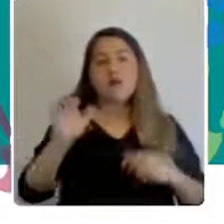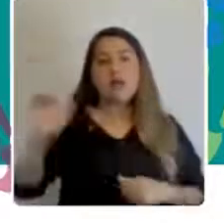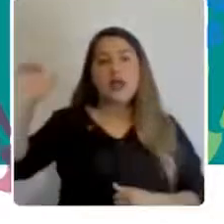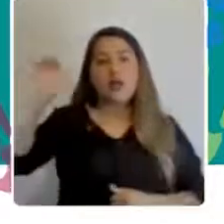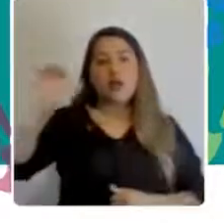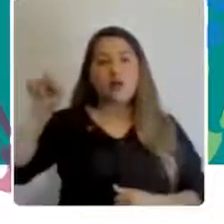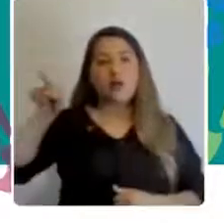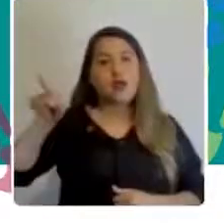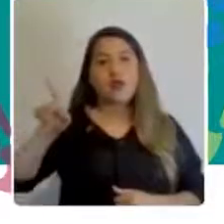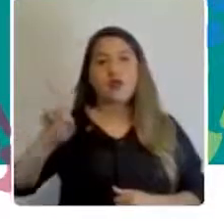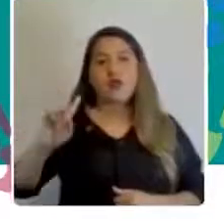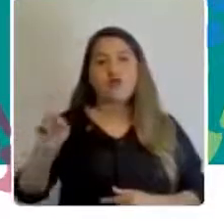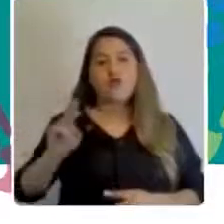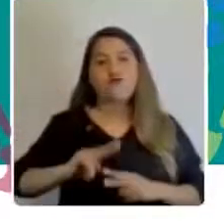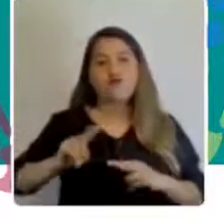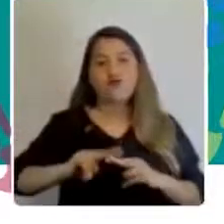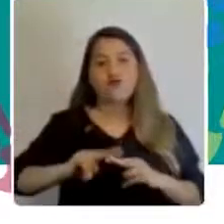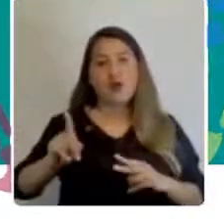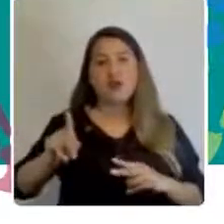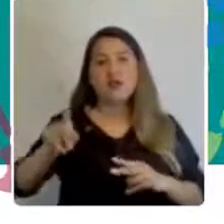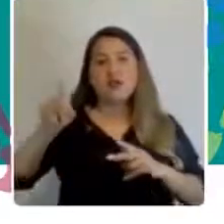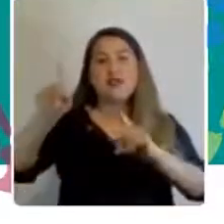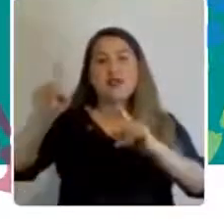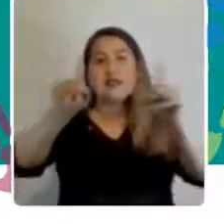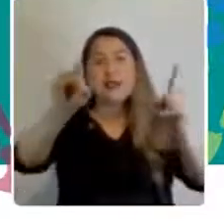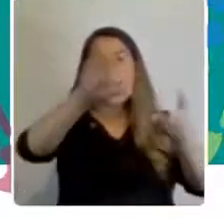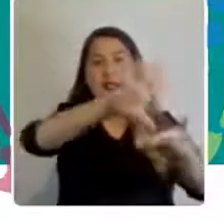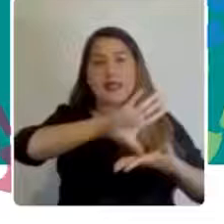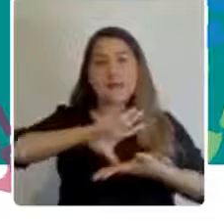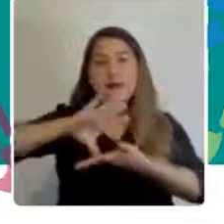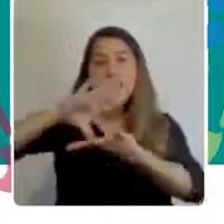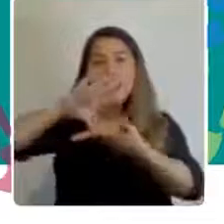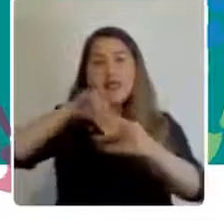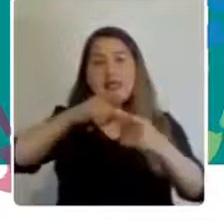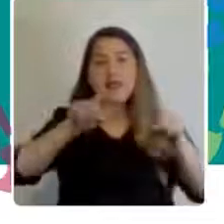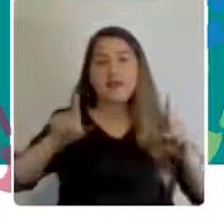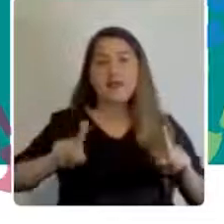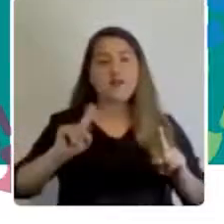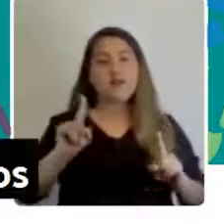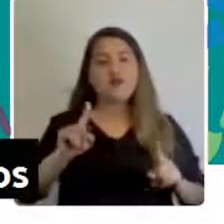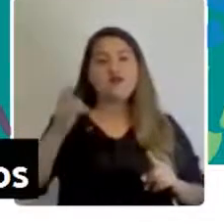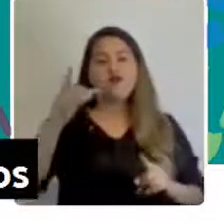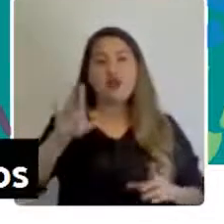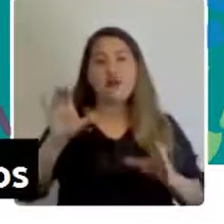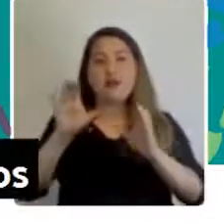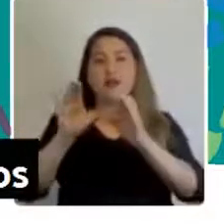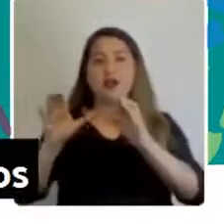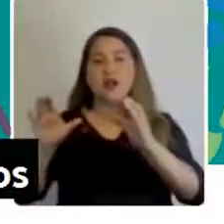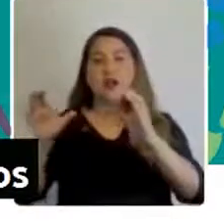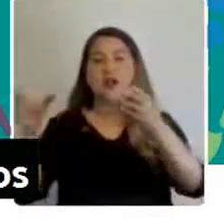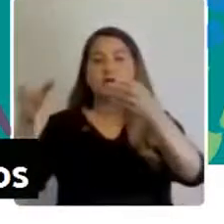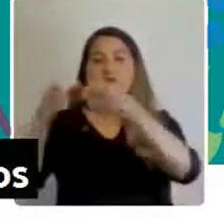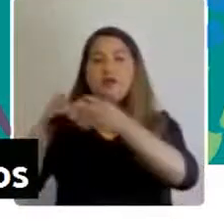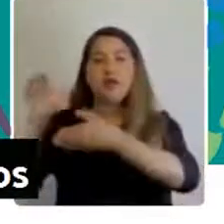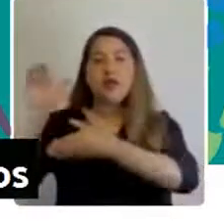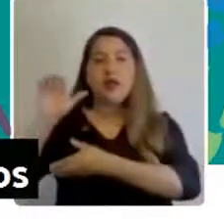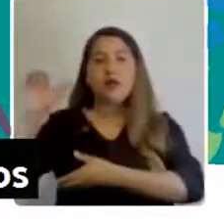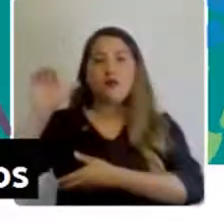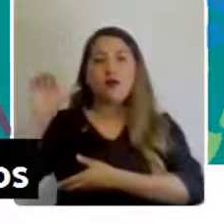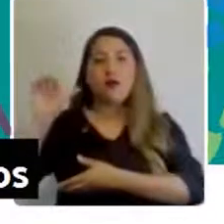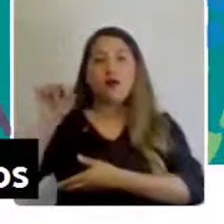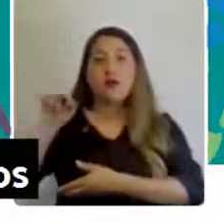level. So this is the point. I know that EURORDIS, which is the